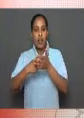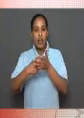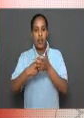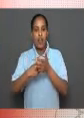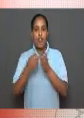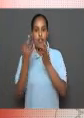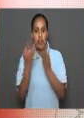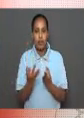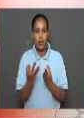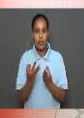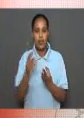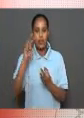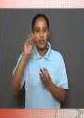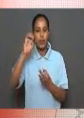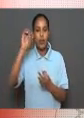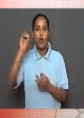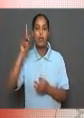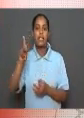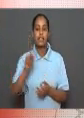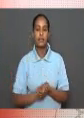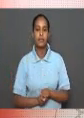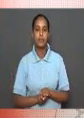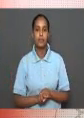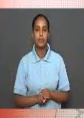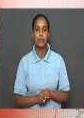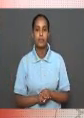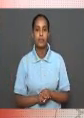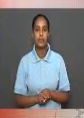in the formation of neoprene.